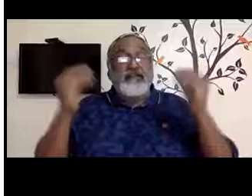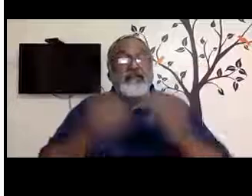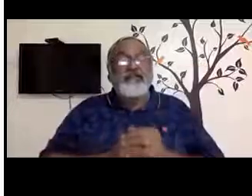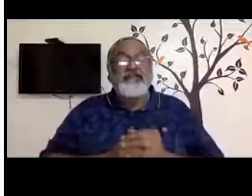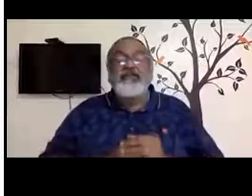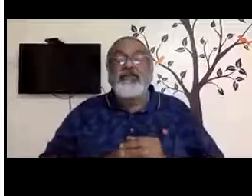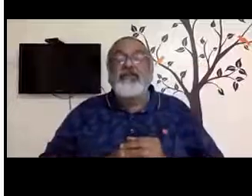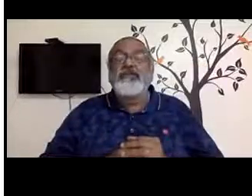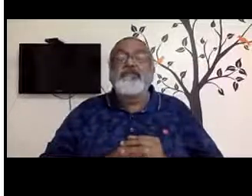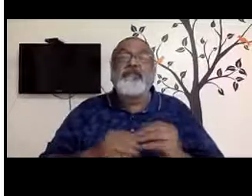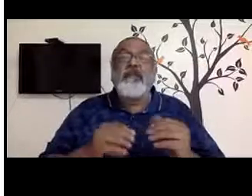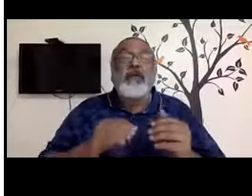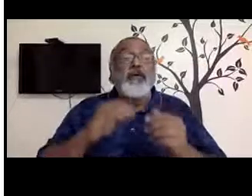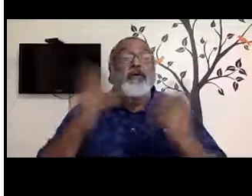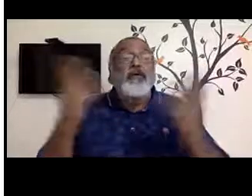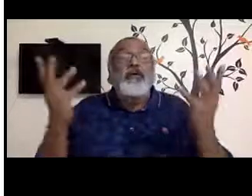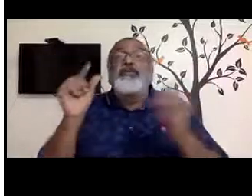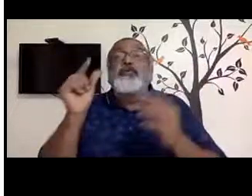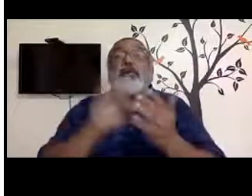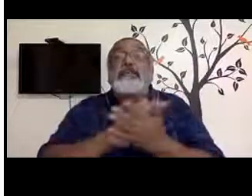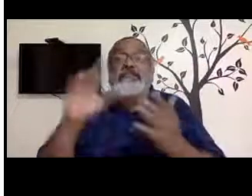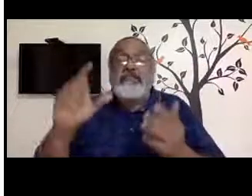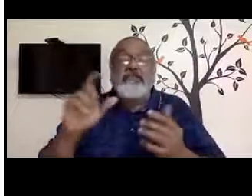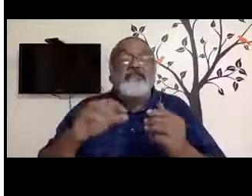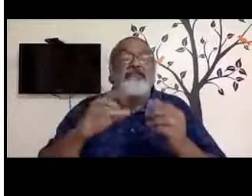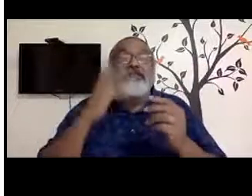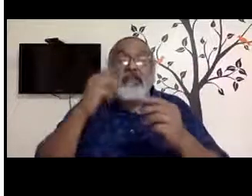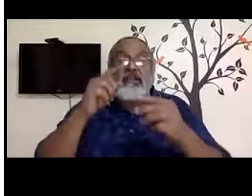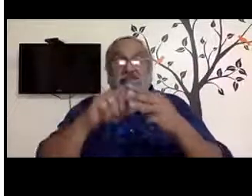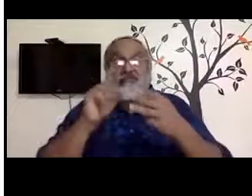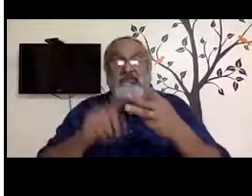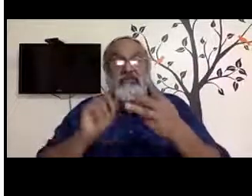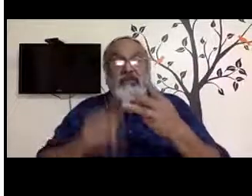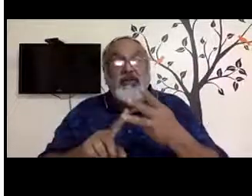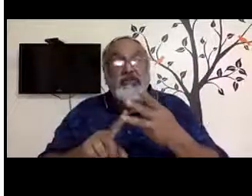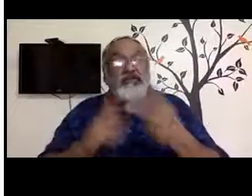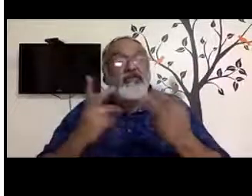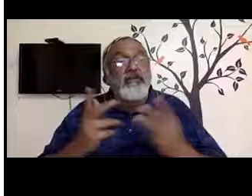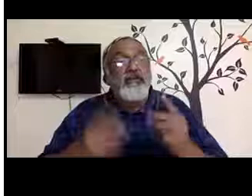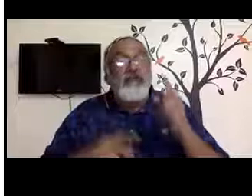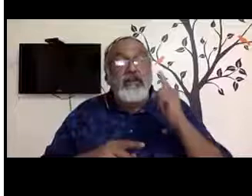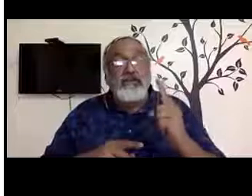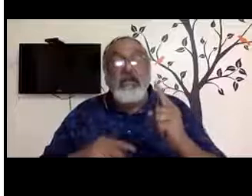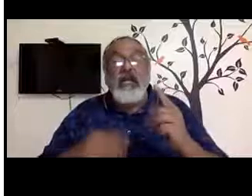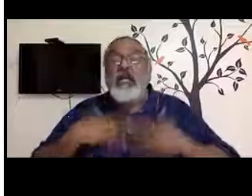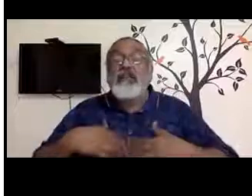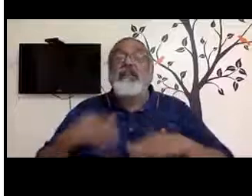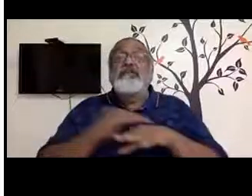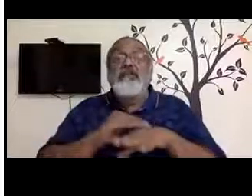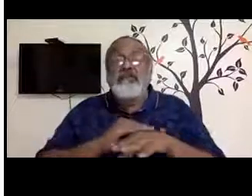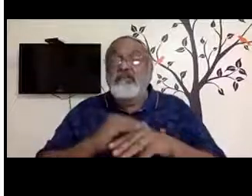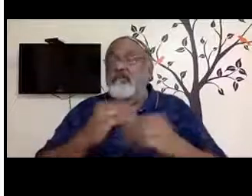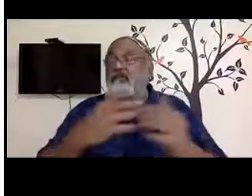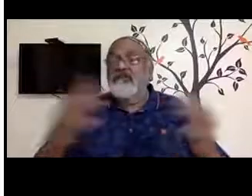they? What services are covered? So health services, whatever health services are covered, and how much people